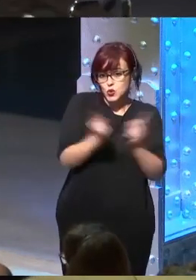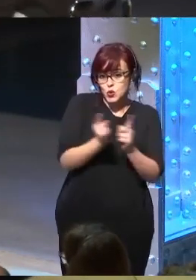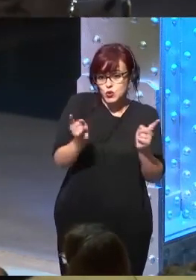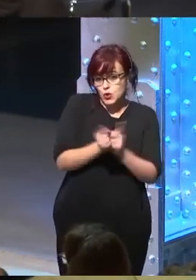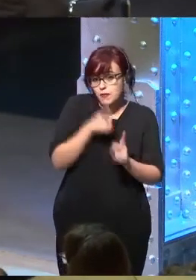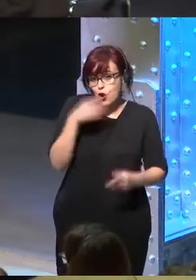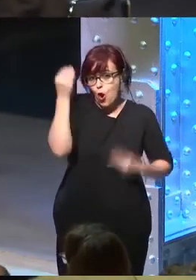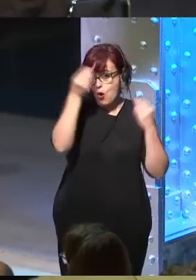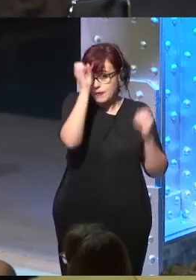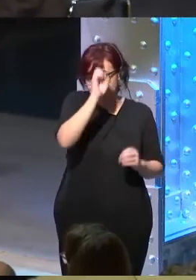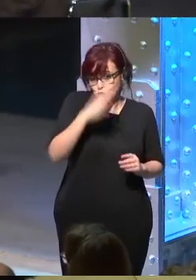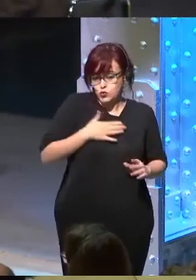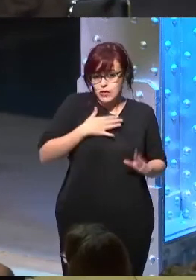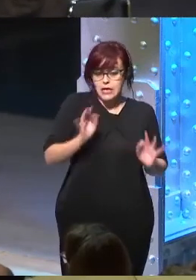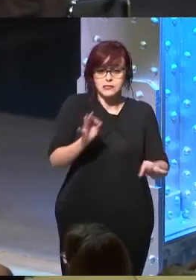Muy bien, pues.